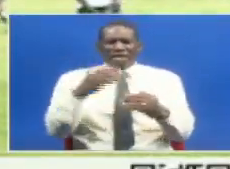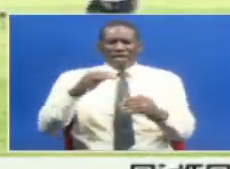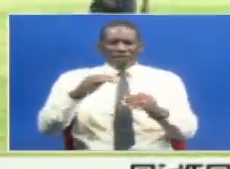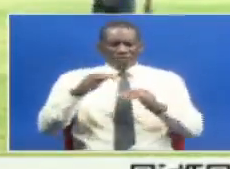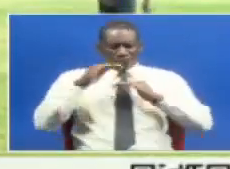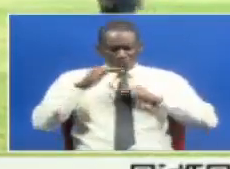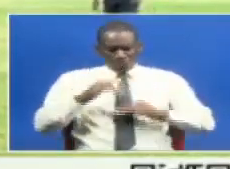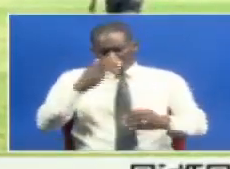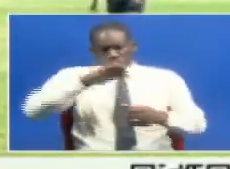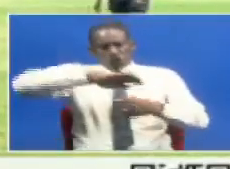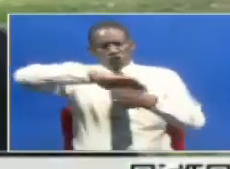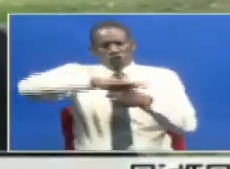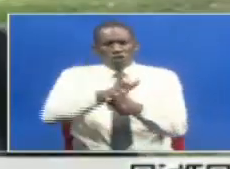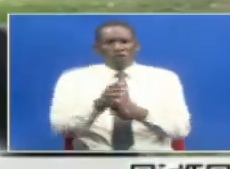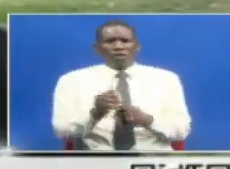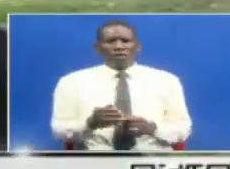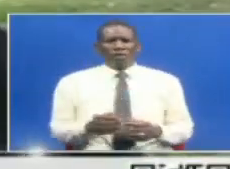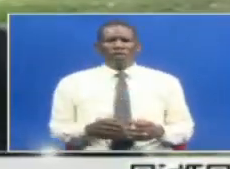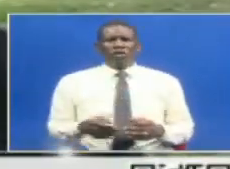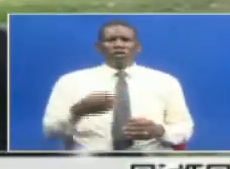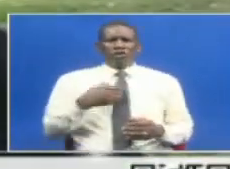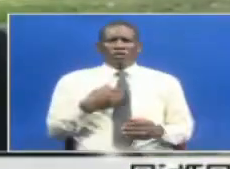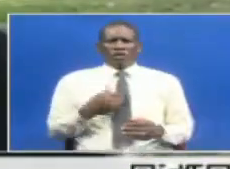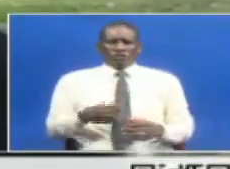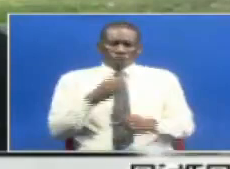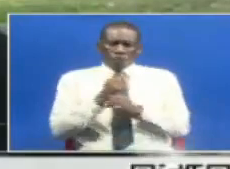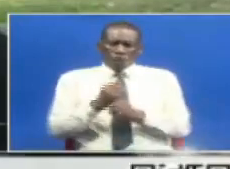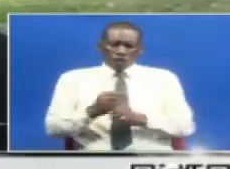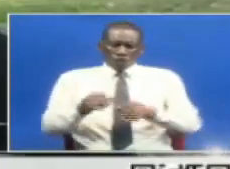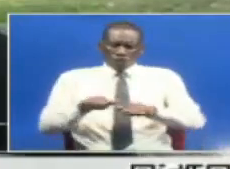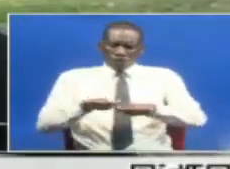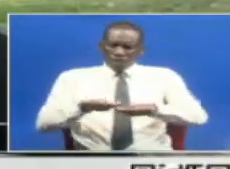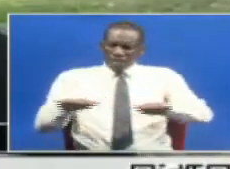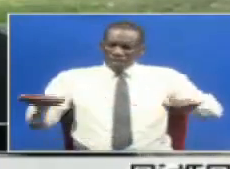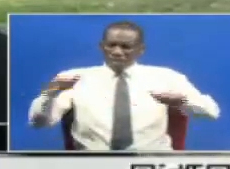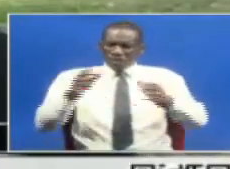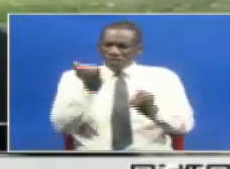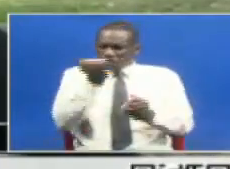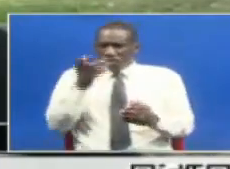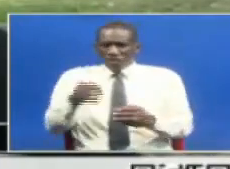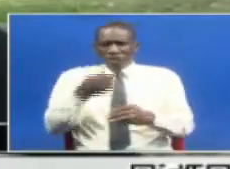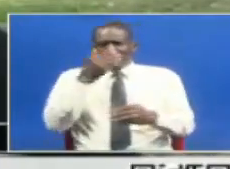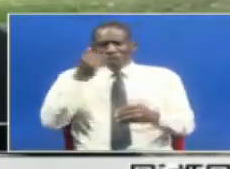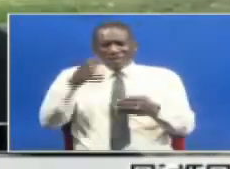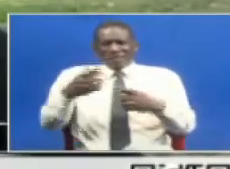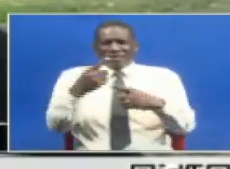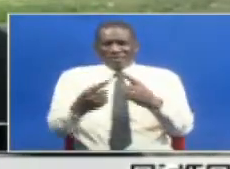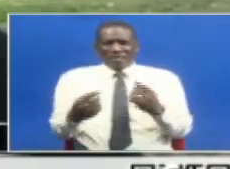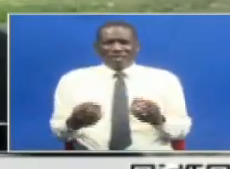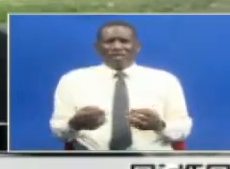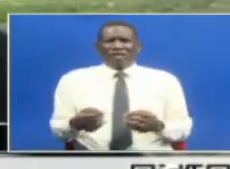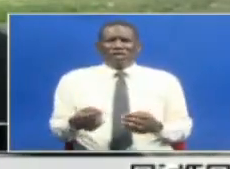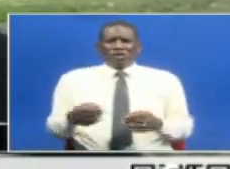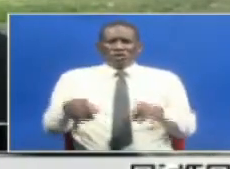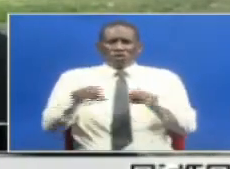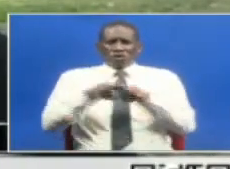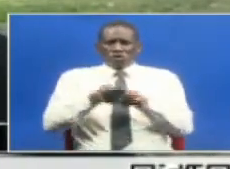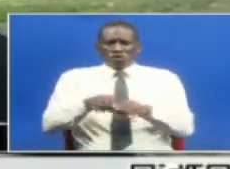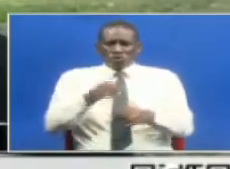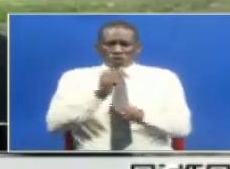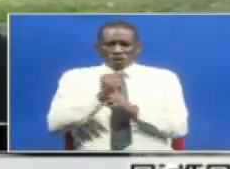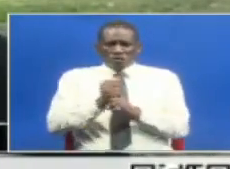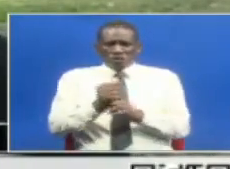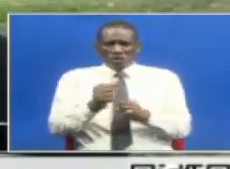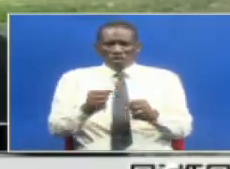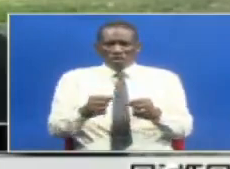janga la homa ya corona. We've done a bit of work on the pitch. As you can see, it's looking much better this year. We are still doing a bit of